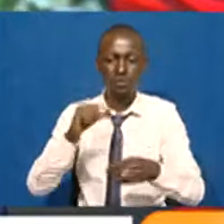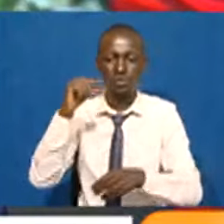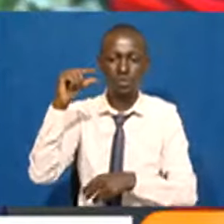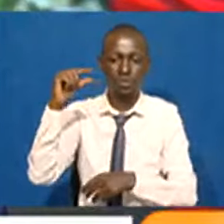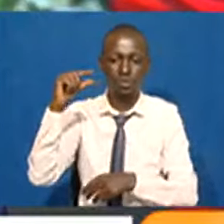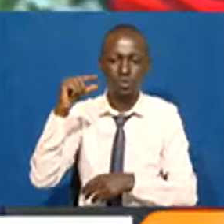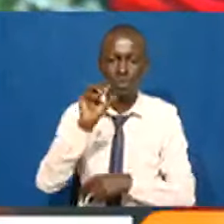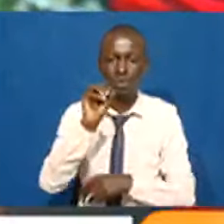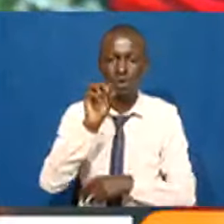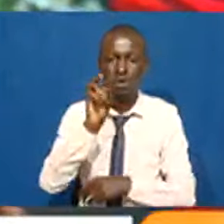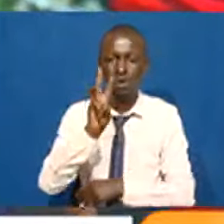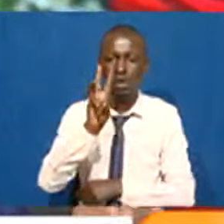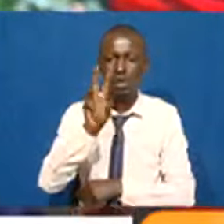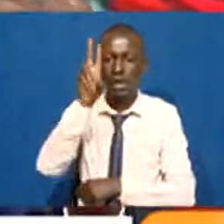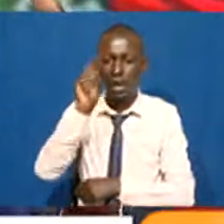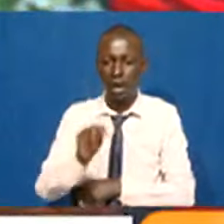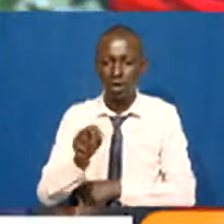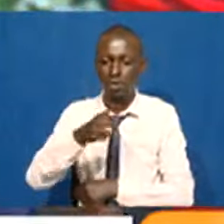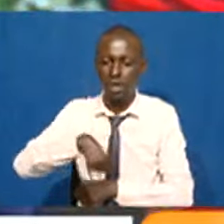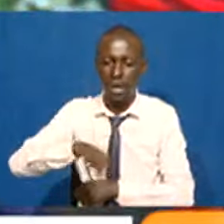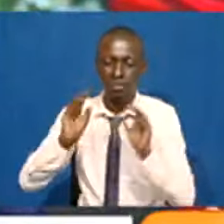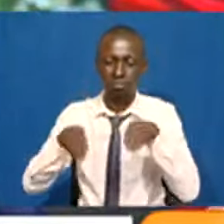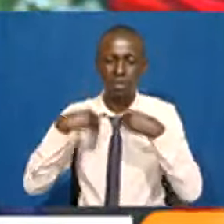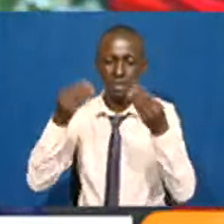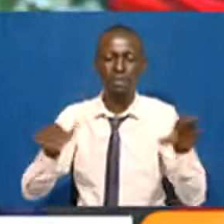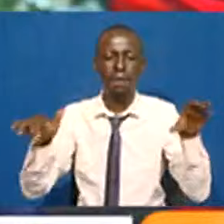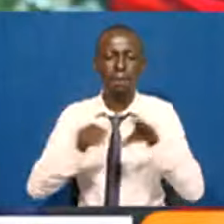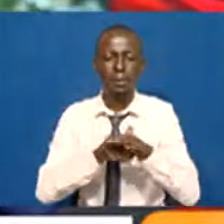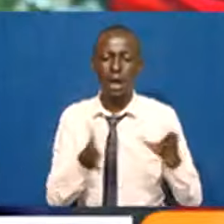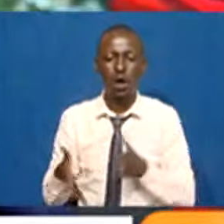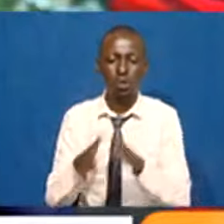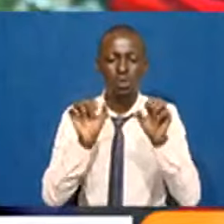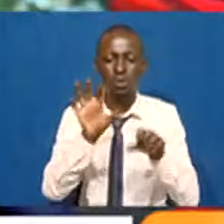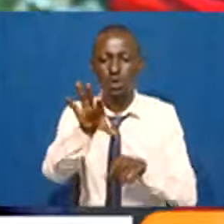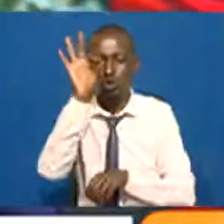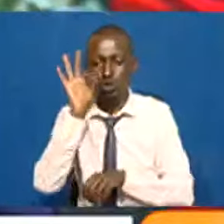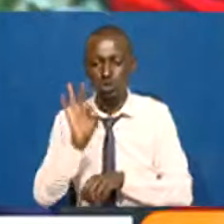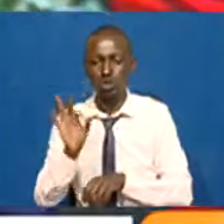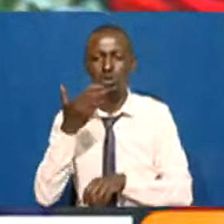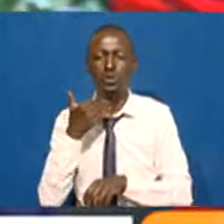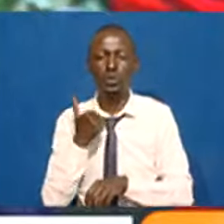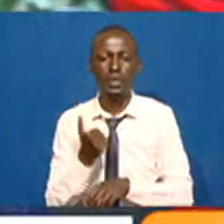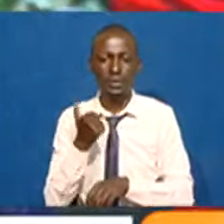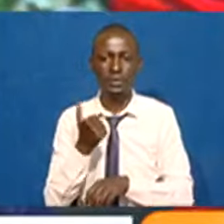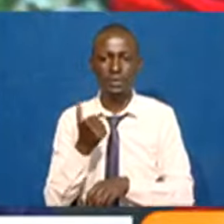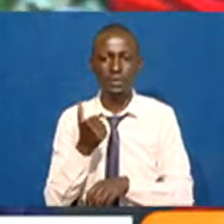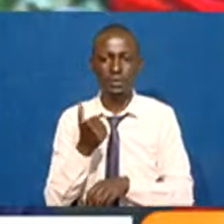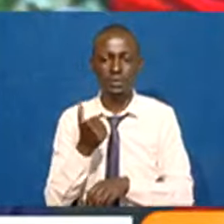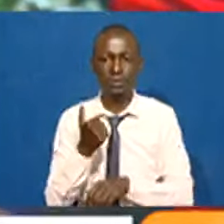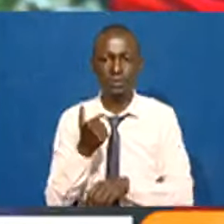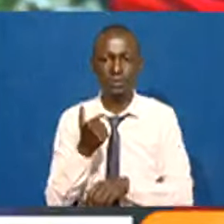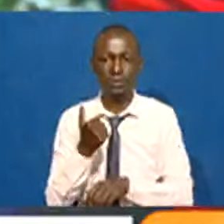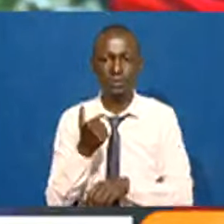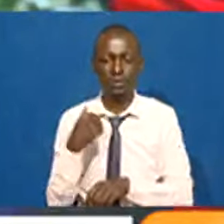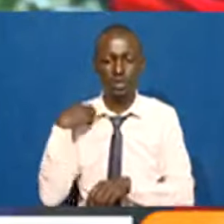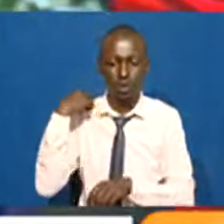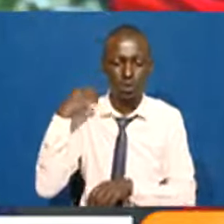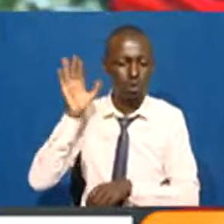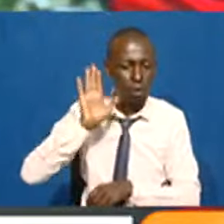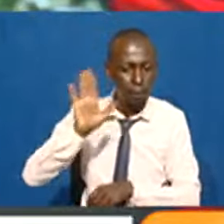robe for me. So we also give our members opportunity to choose if they want to take the KUPA Kenya clothing or they want to use the gown,